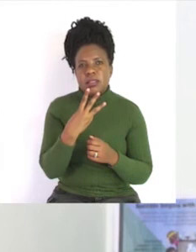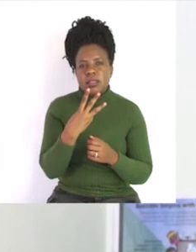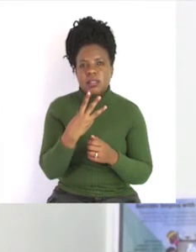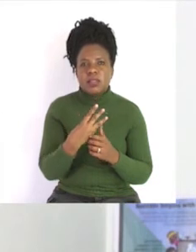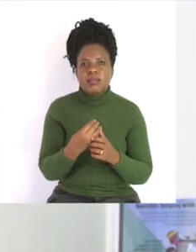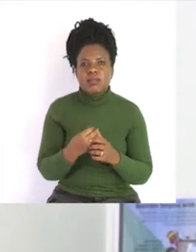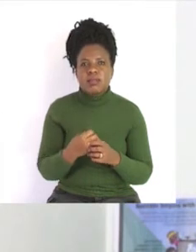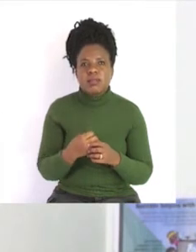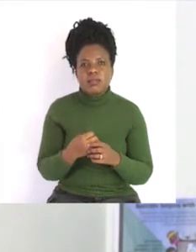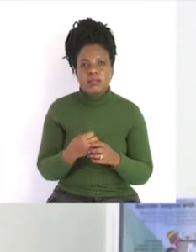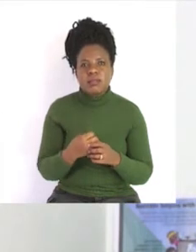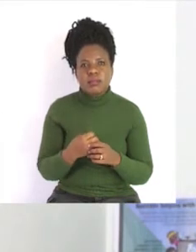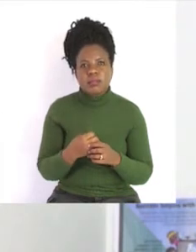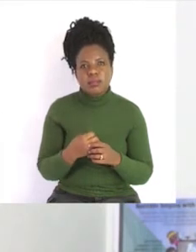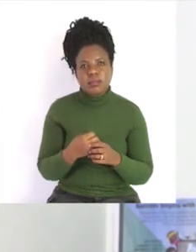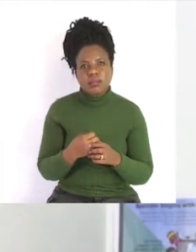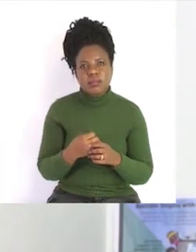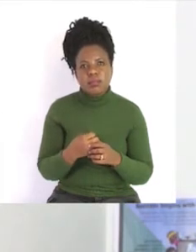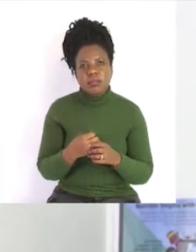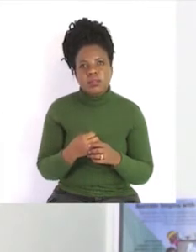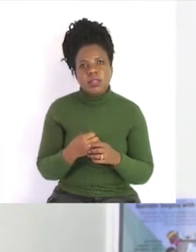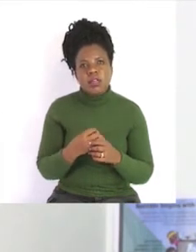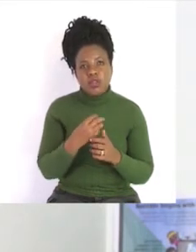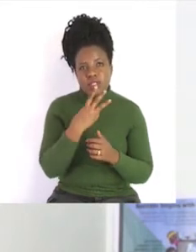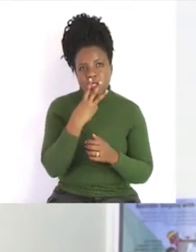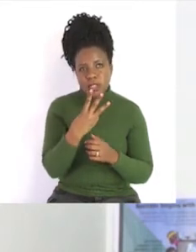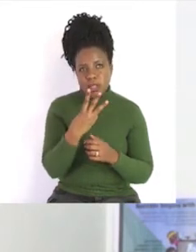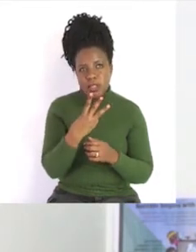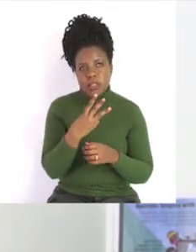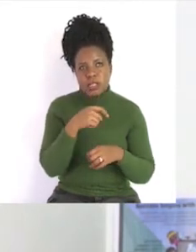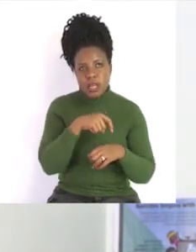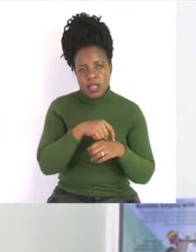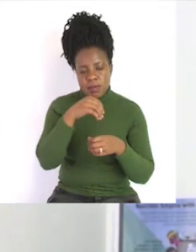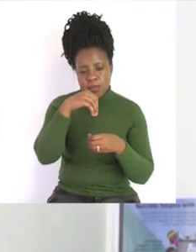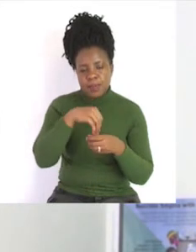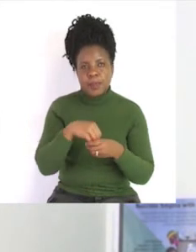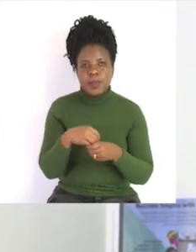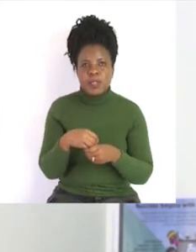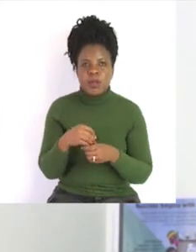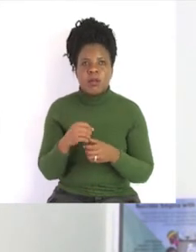and 36. Between 24 and 36. So somewhere there. Am I right?